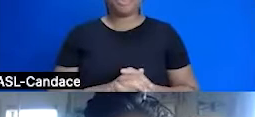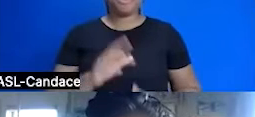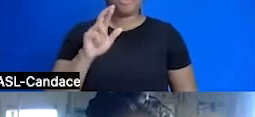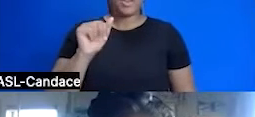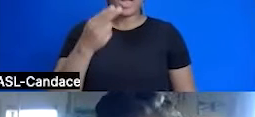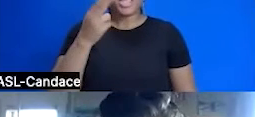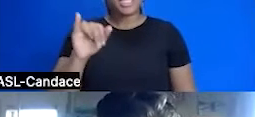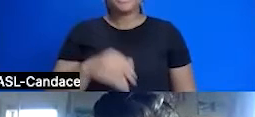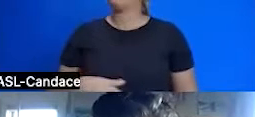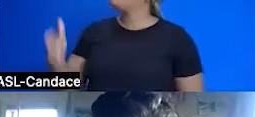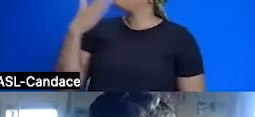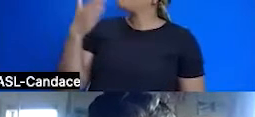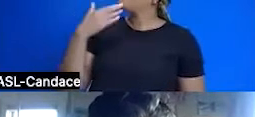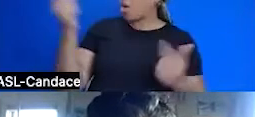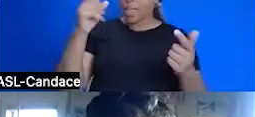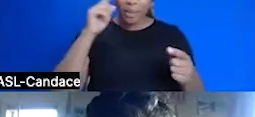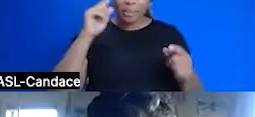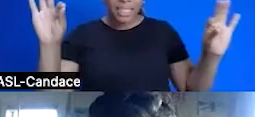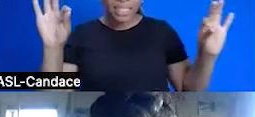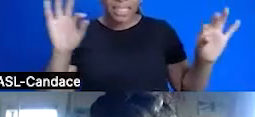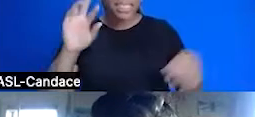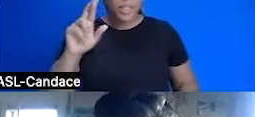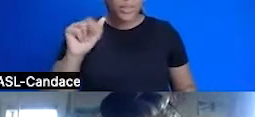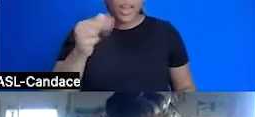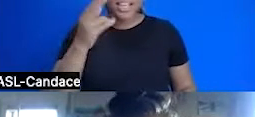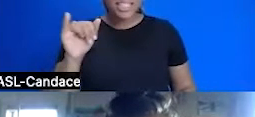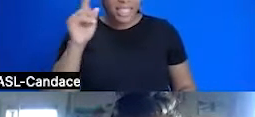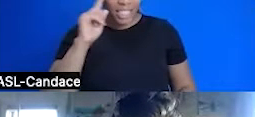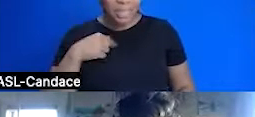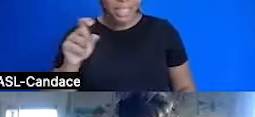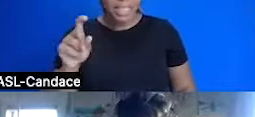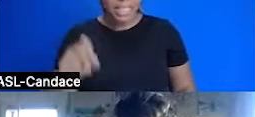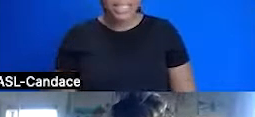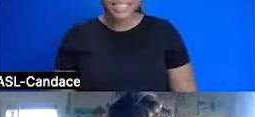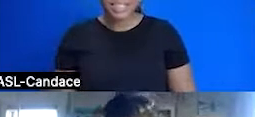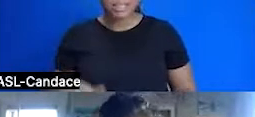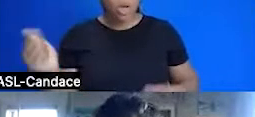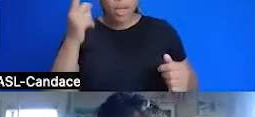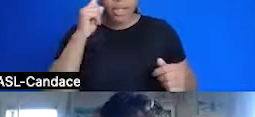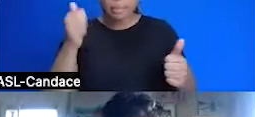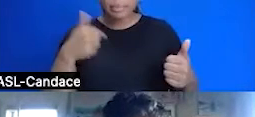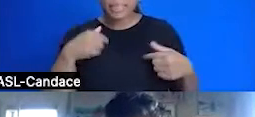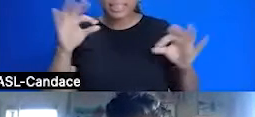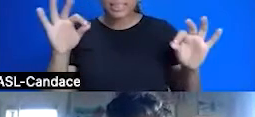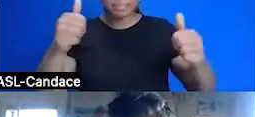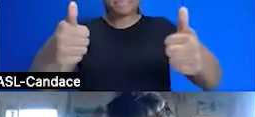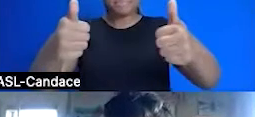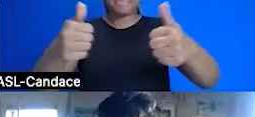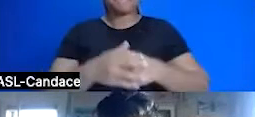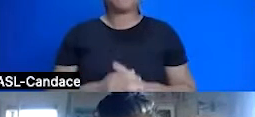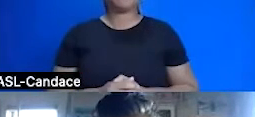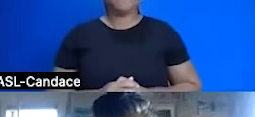Thank you, Hajnal. Can everyone hear me? Can you hear me? Can everyone hear me? Okay, good.